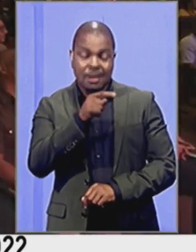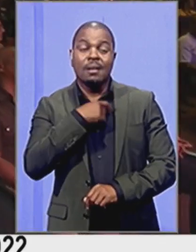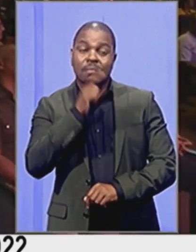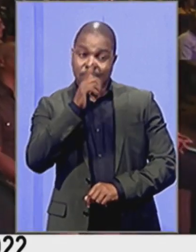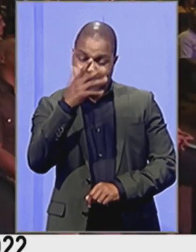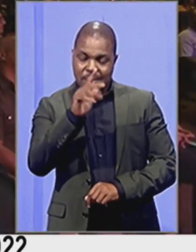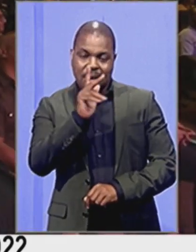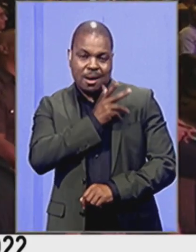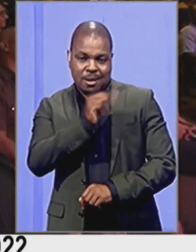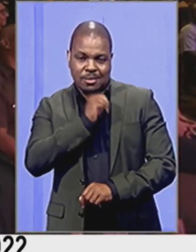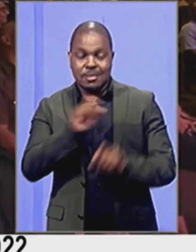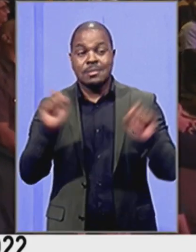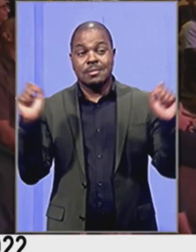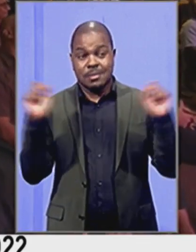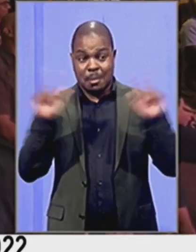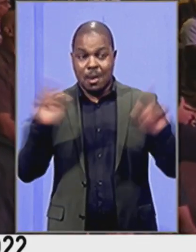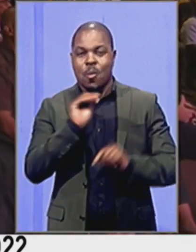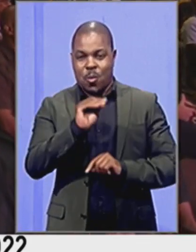Natal surprise.